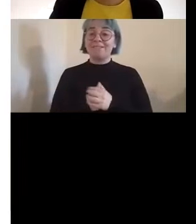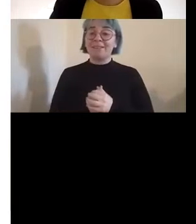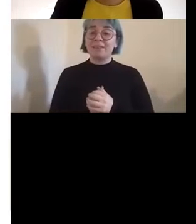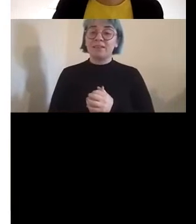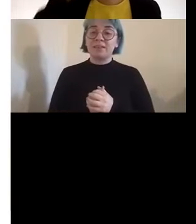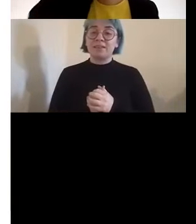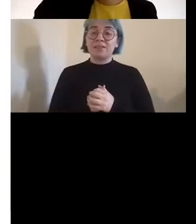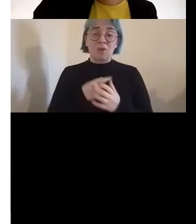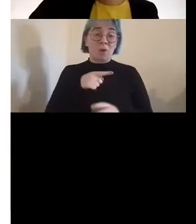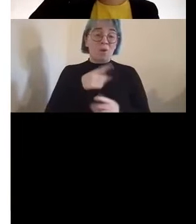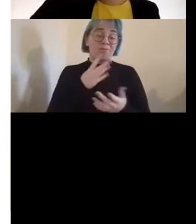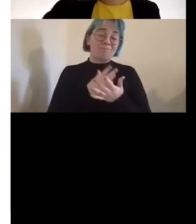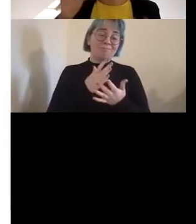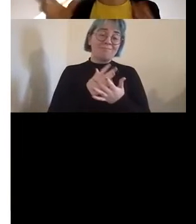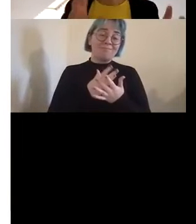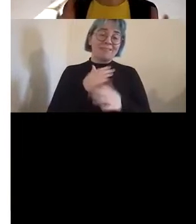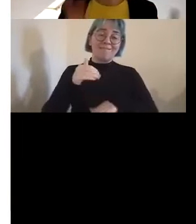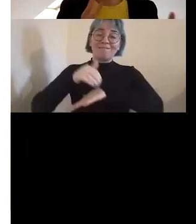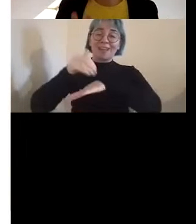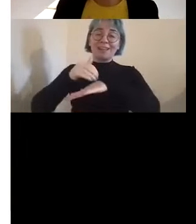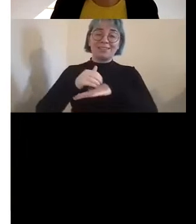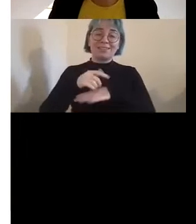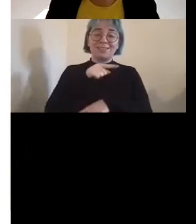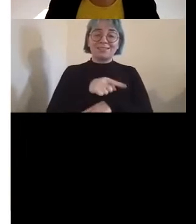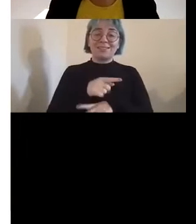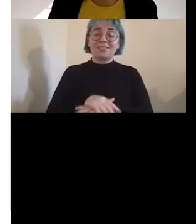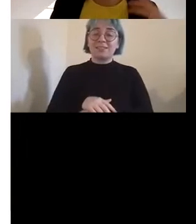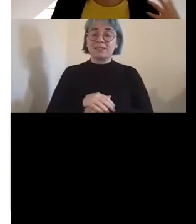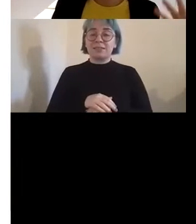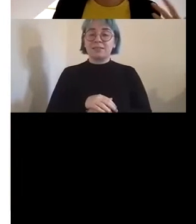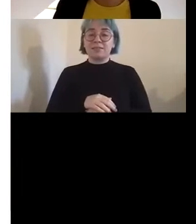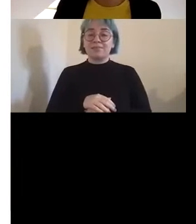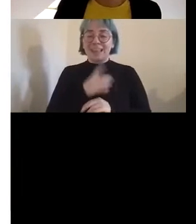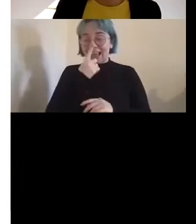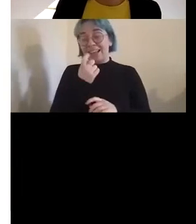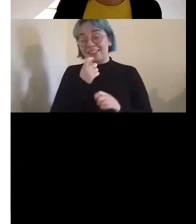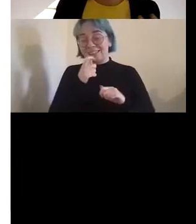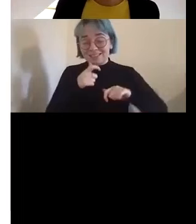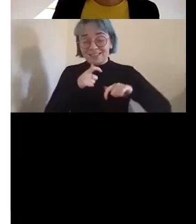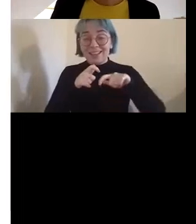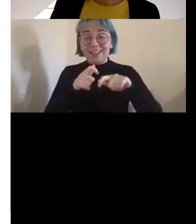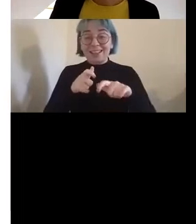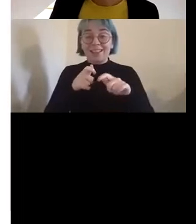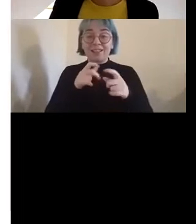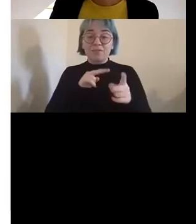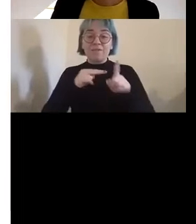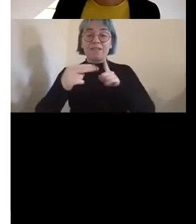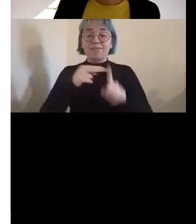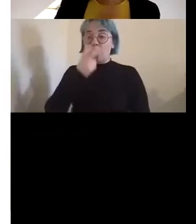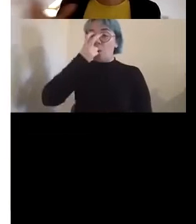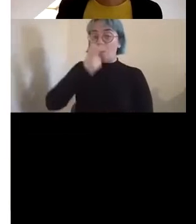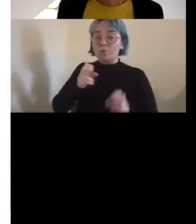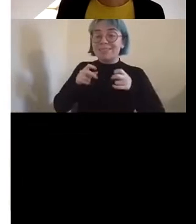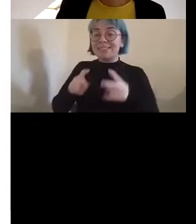to some extent also the text of the directive, to some part, may be still also reflecting the old system,